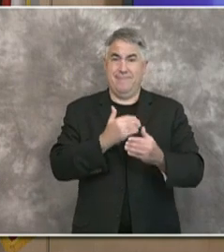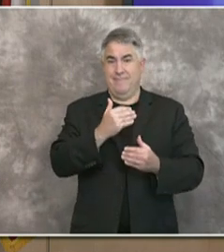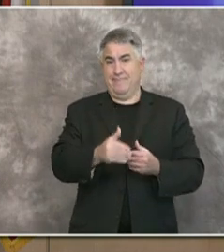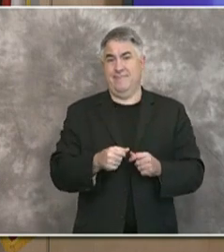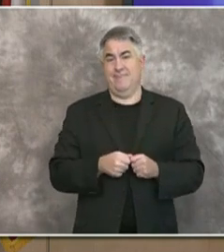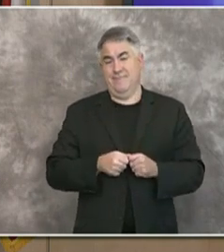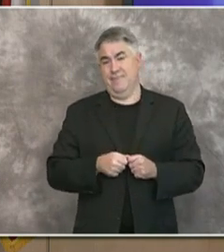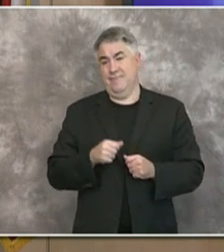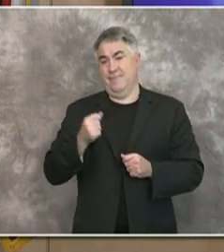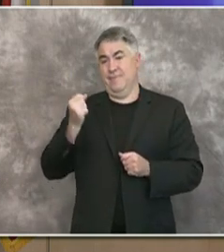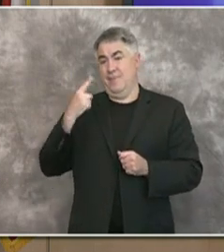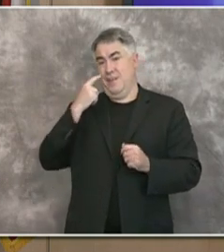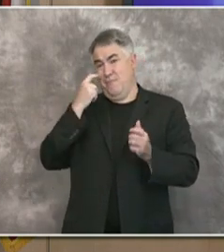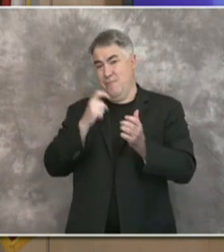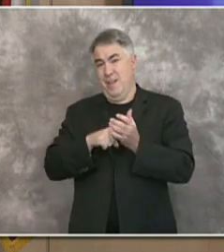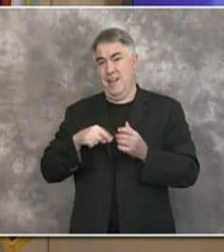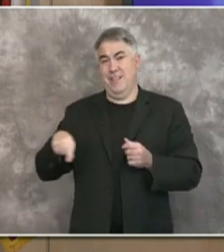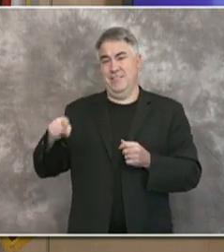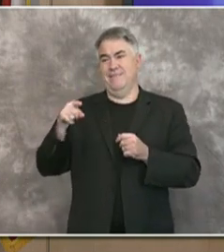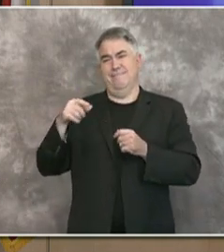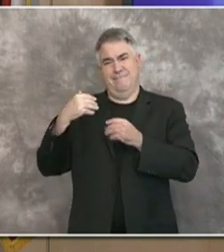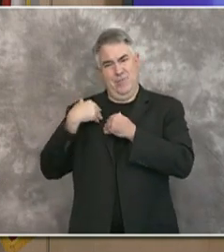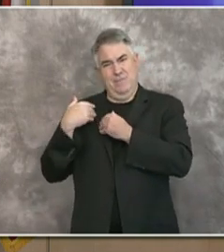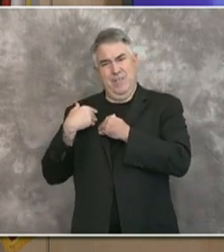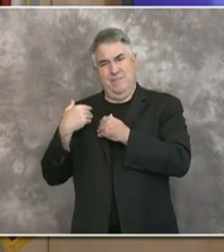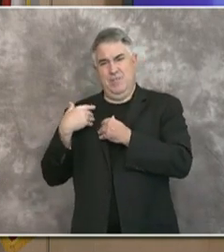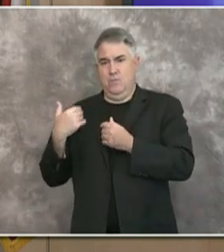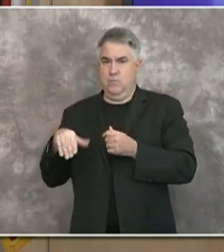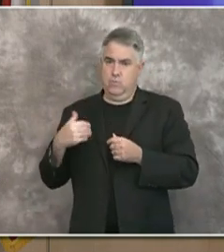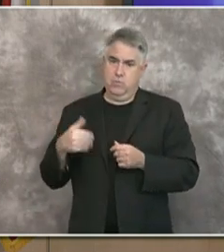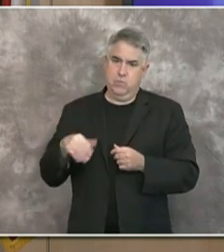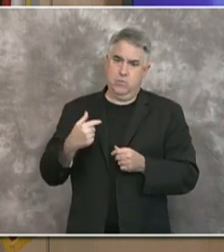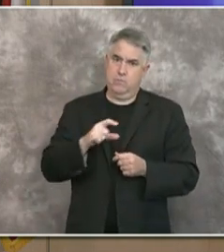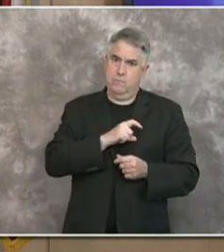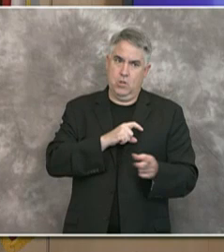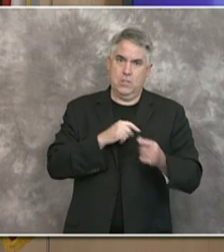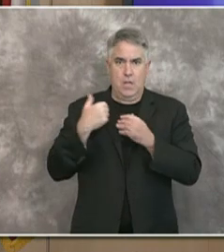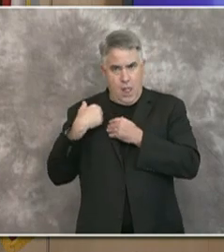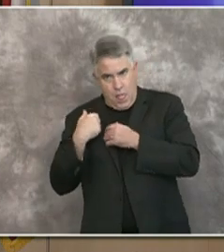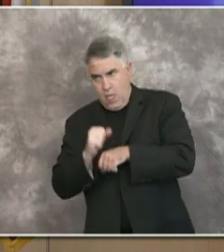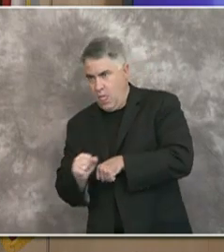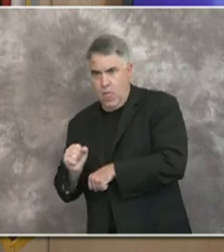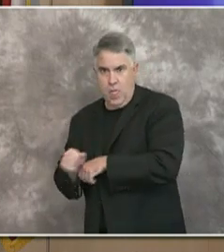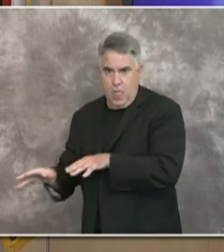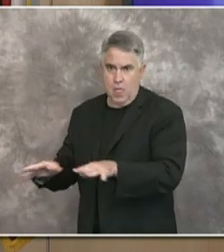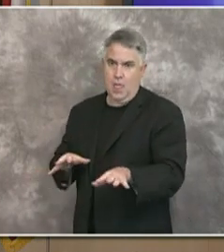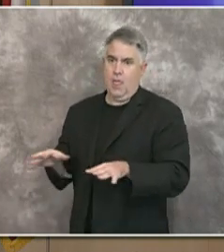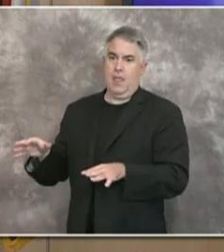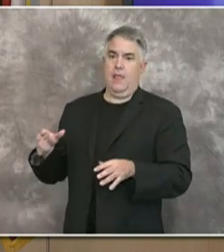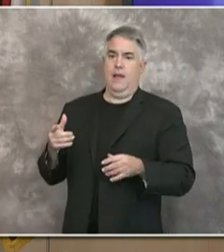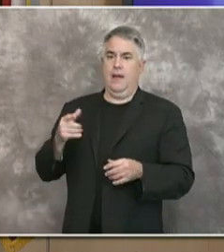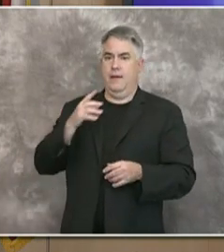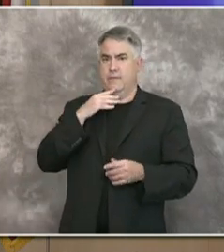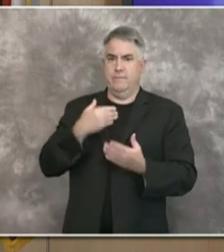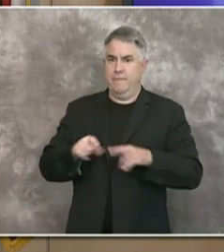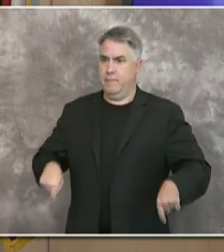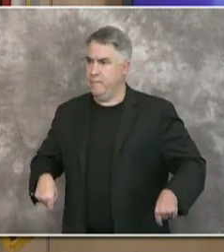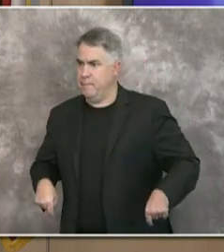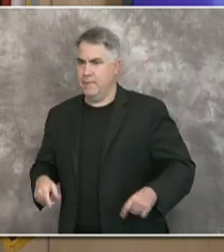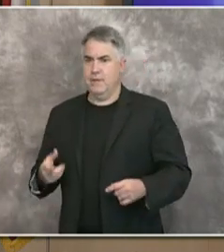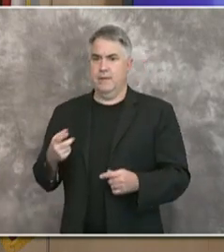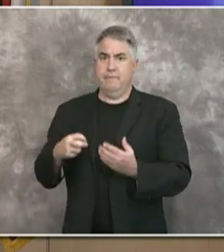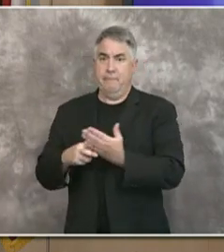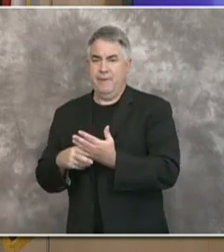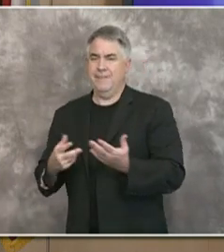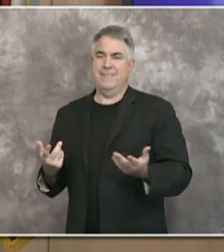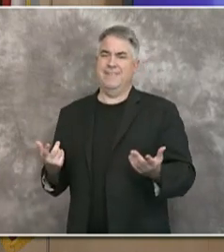a burden on law enforcement. Law enforcement is not used to walking up and down beaches telling people not to lay down. We're asking them to do more than what they